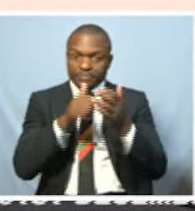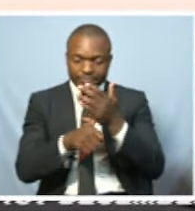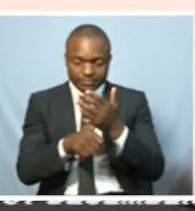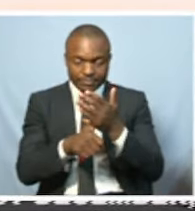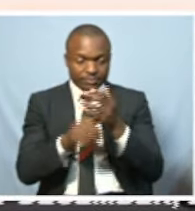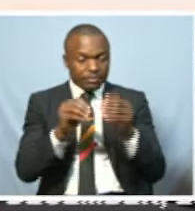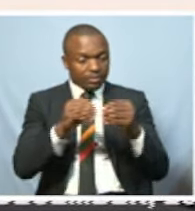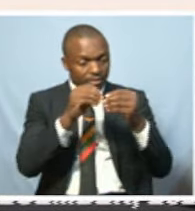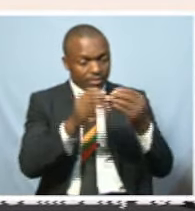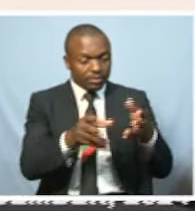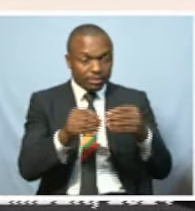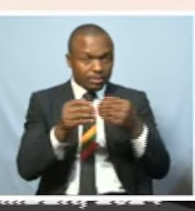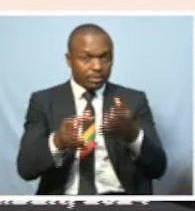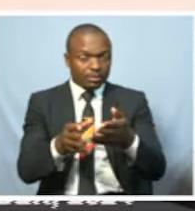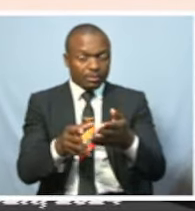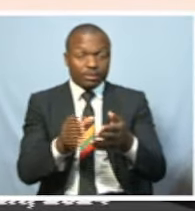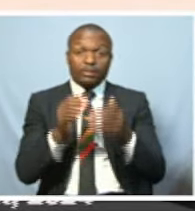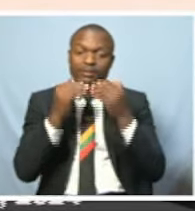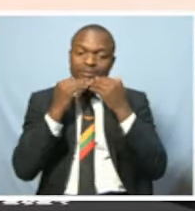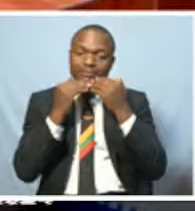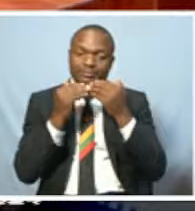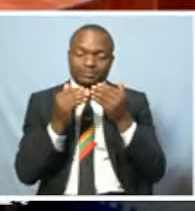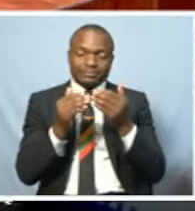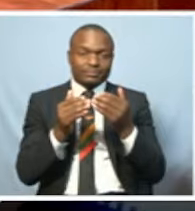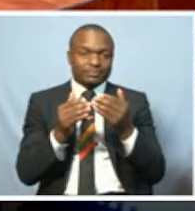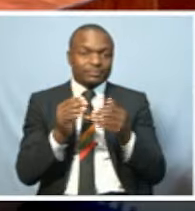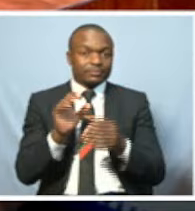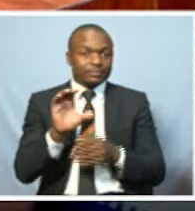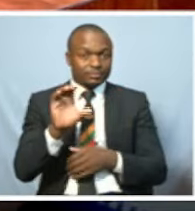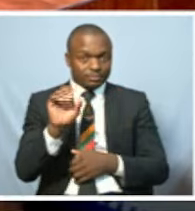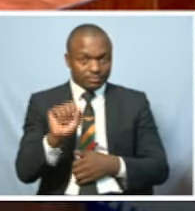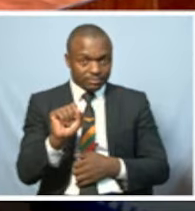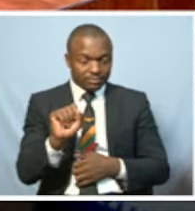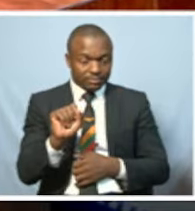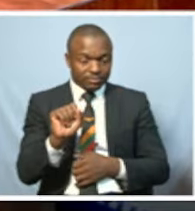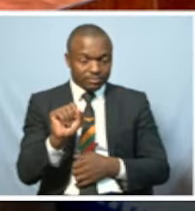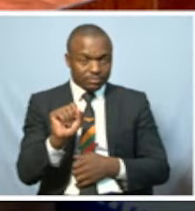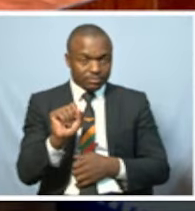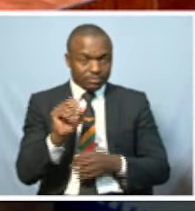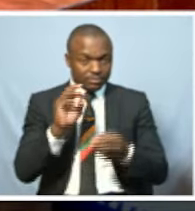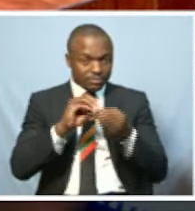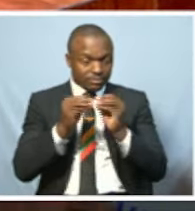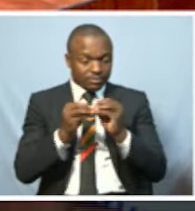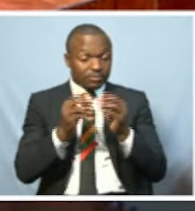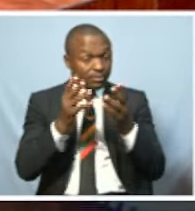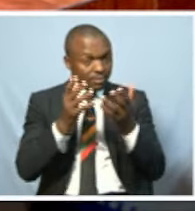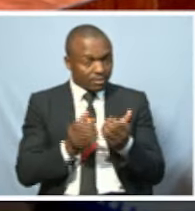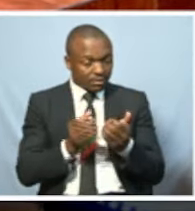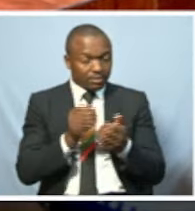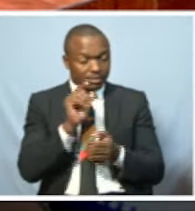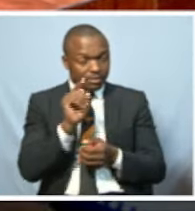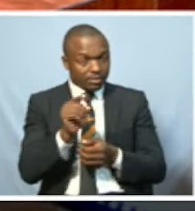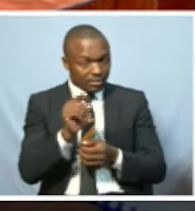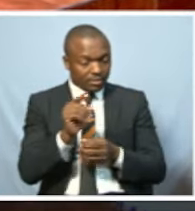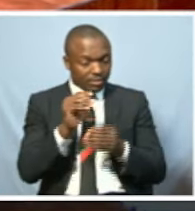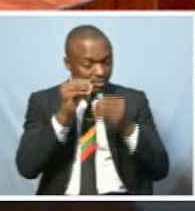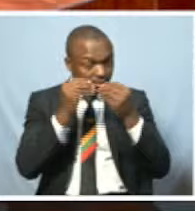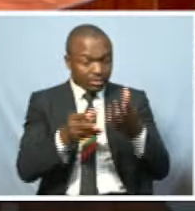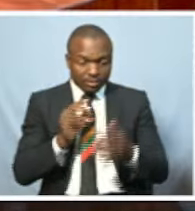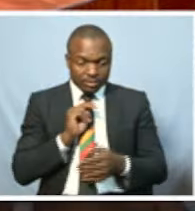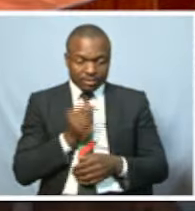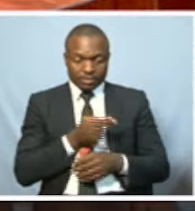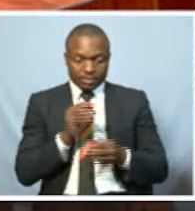award. Thank you, CS. Yes. It's the figures that we wanted, and you've given us the